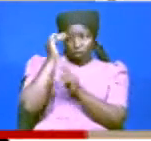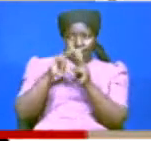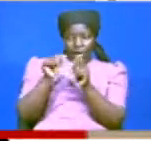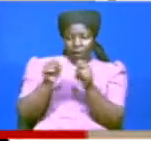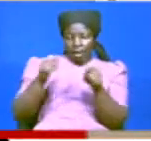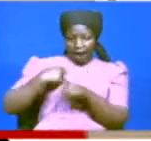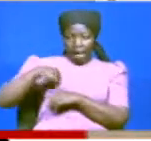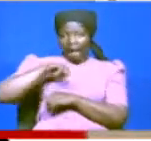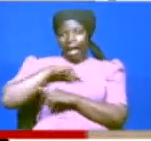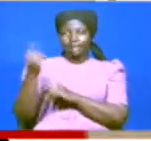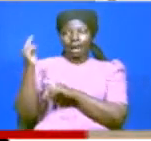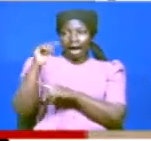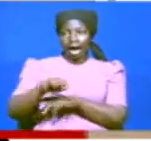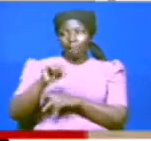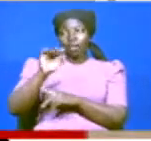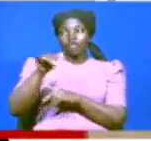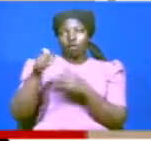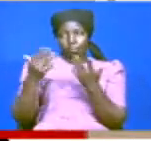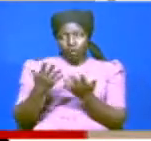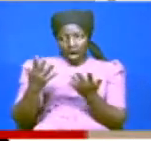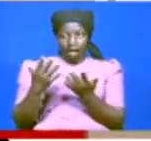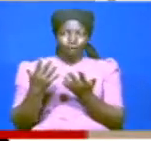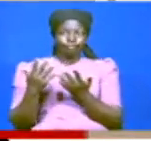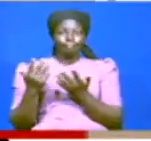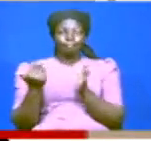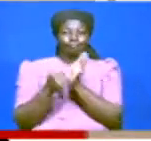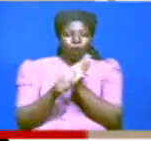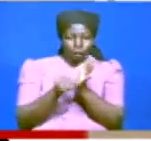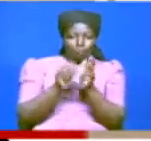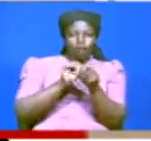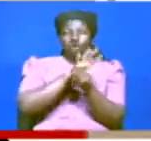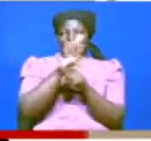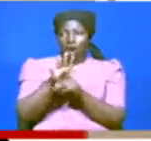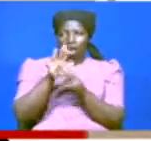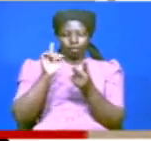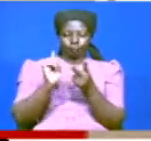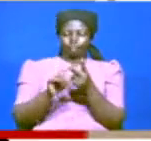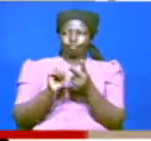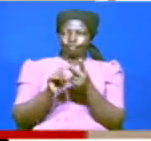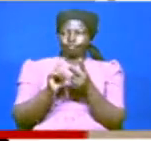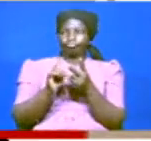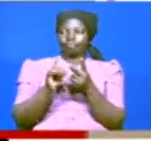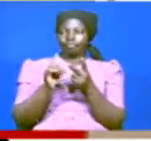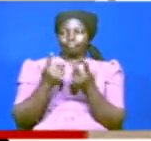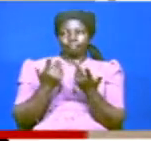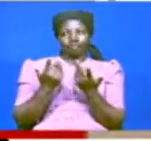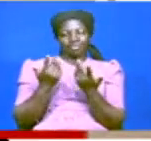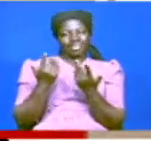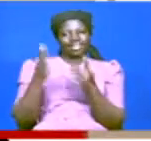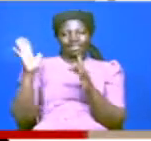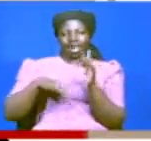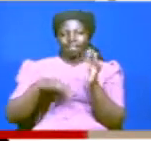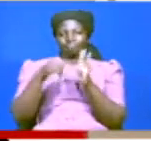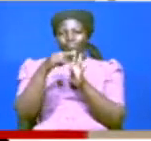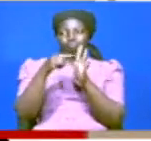from the backfires of COVID-19, and I may not be able to enumerate all of them, but I want